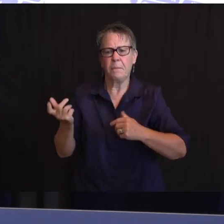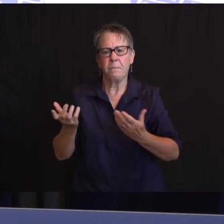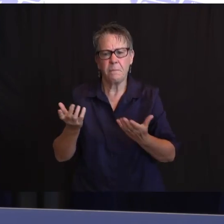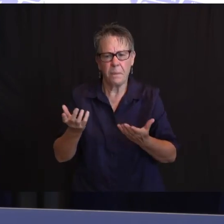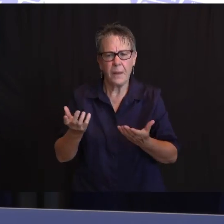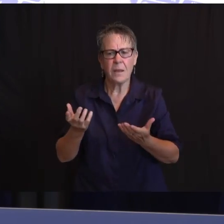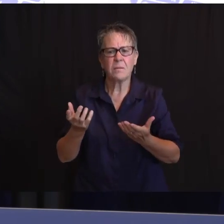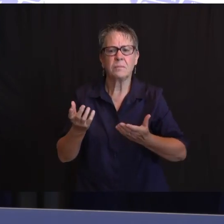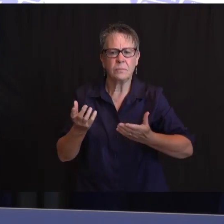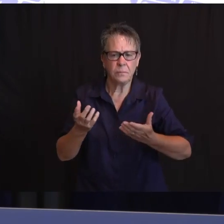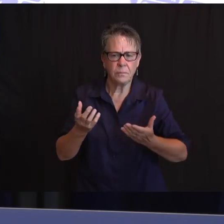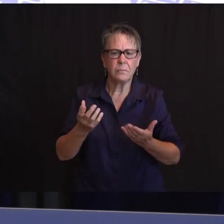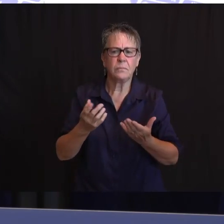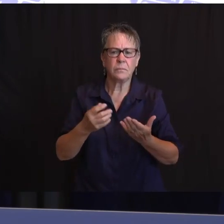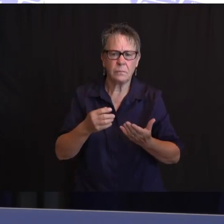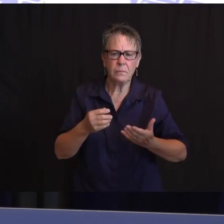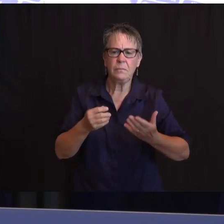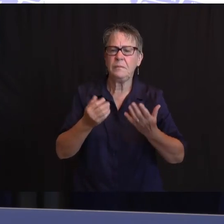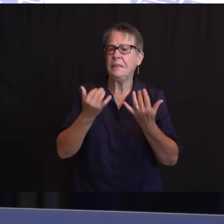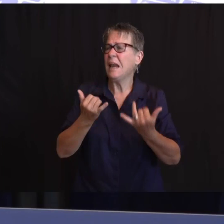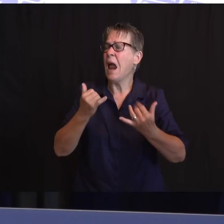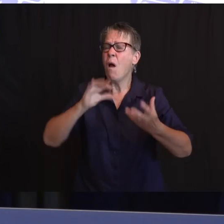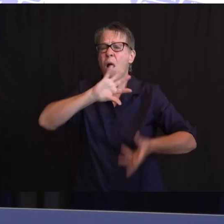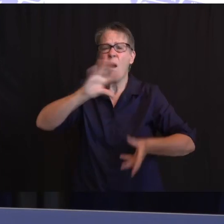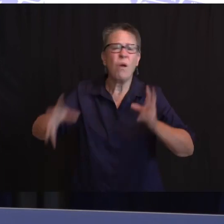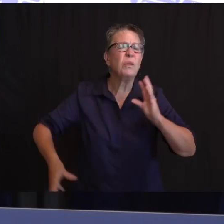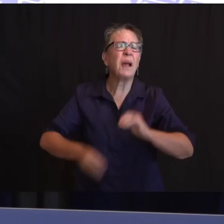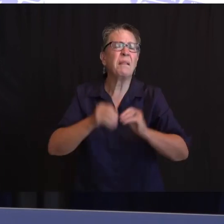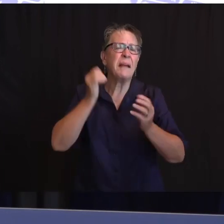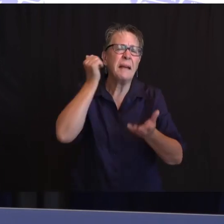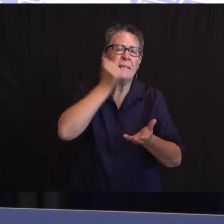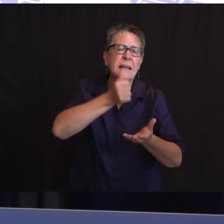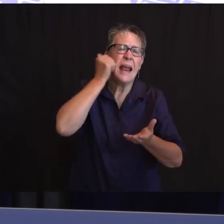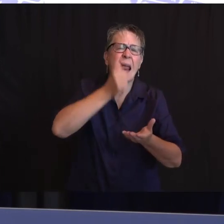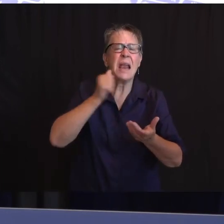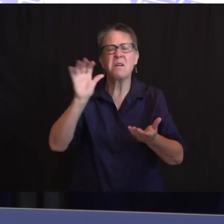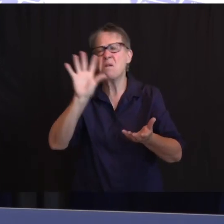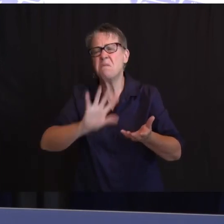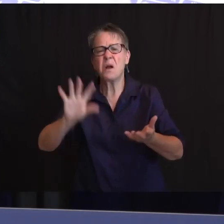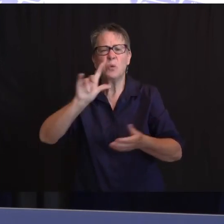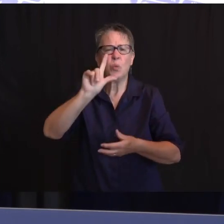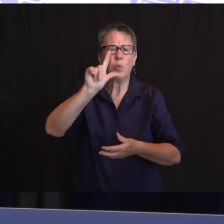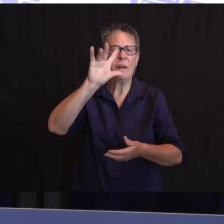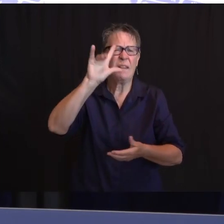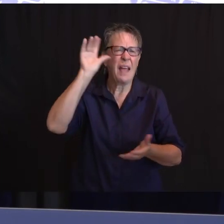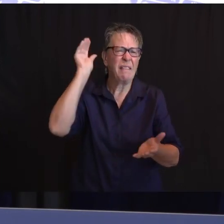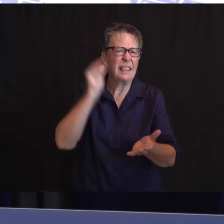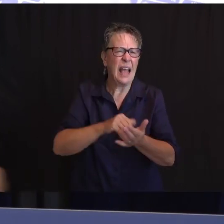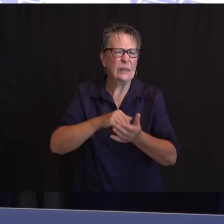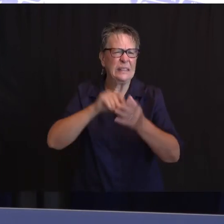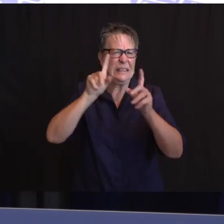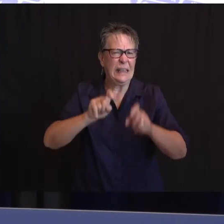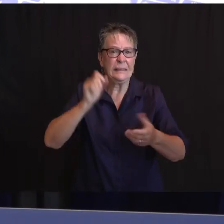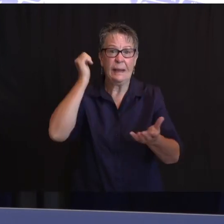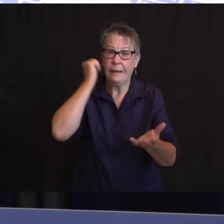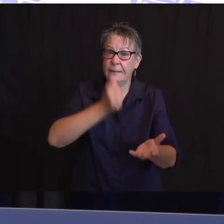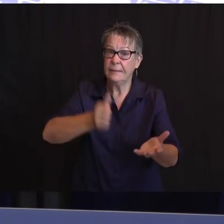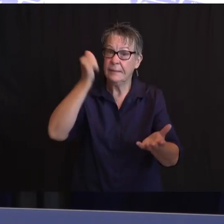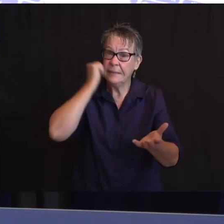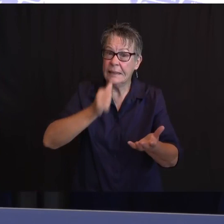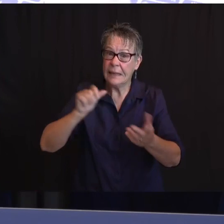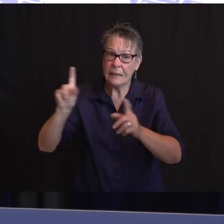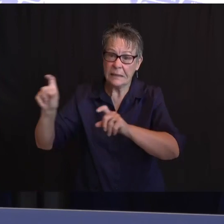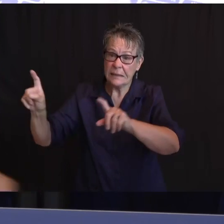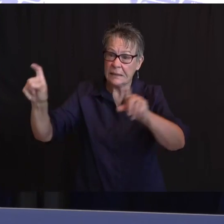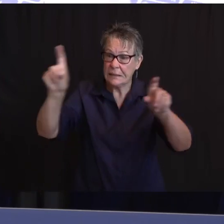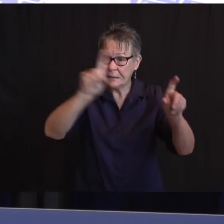vulnerable populations with long-term care as a priority. We have performed 587,000 tests